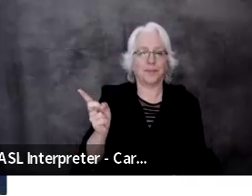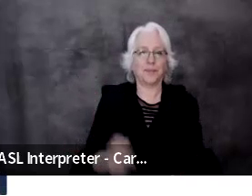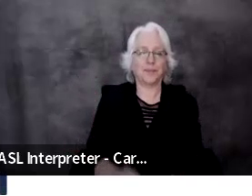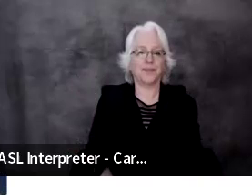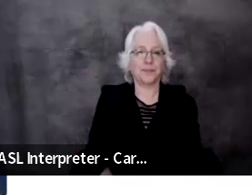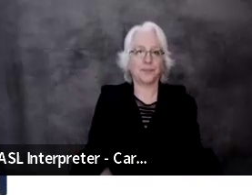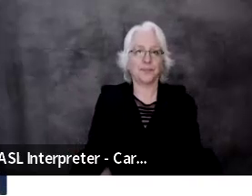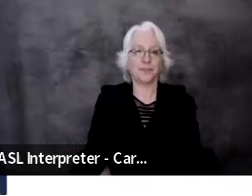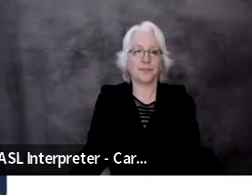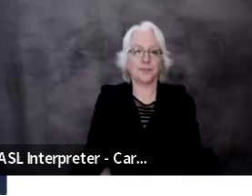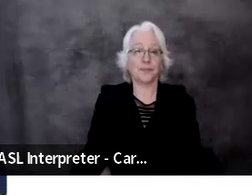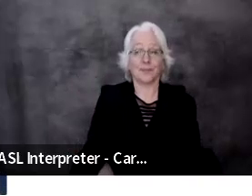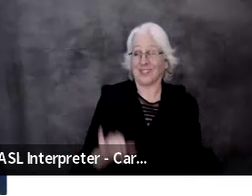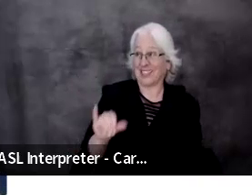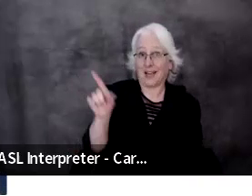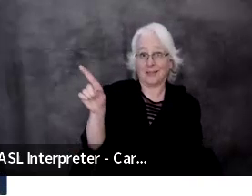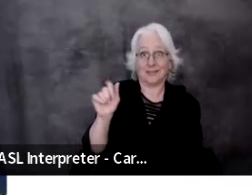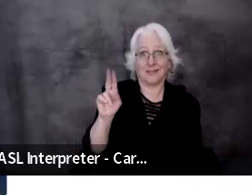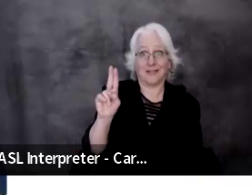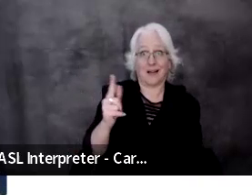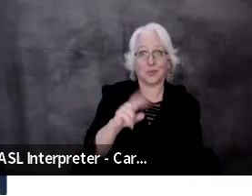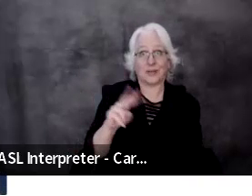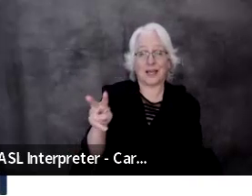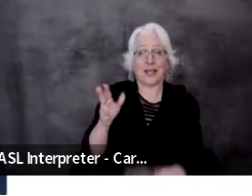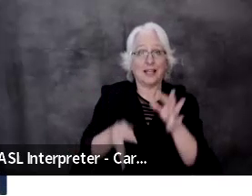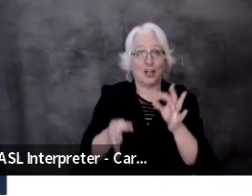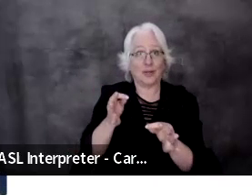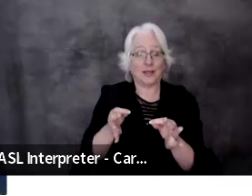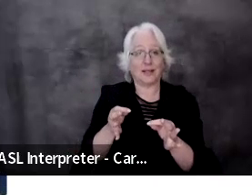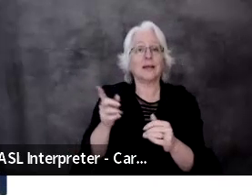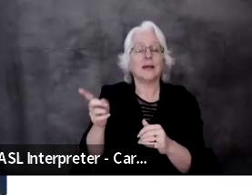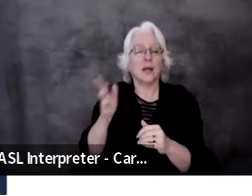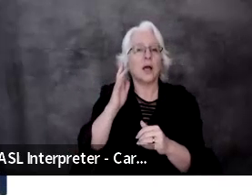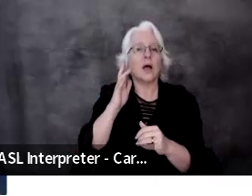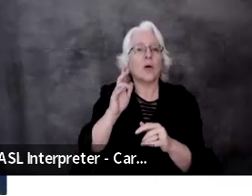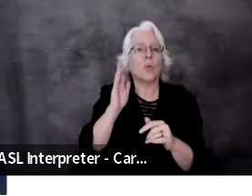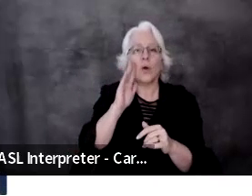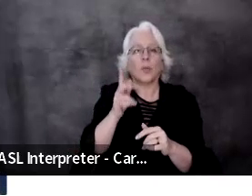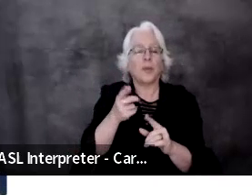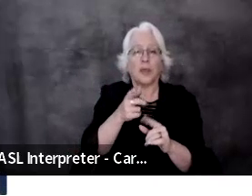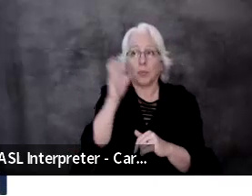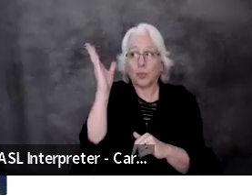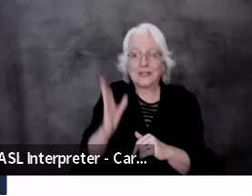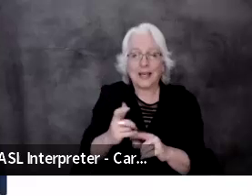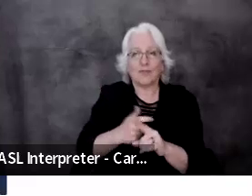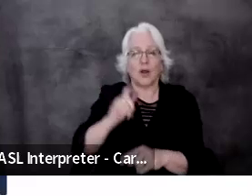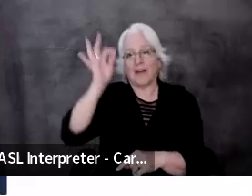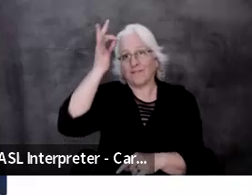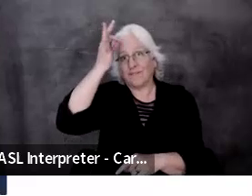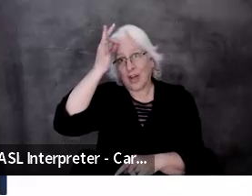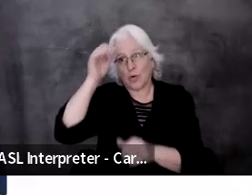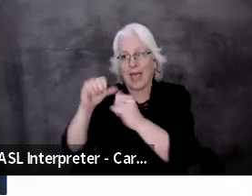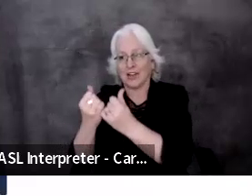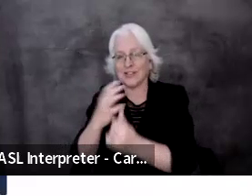At the August 22nd hearing, we will hear from federal agencies and our industry practitioners